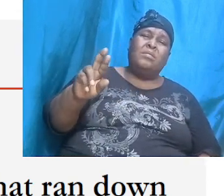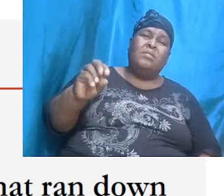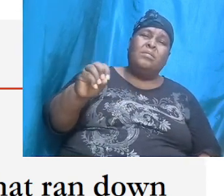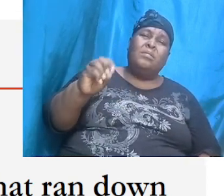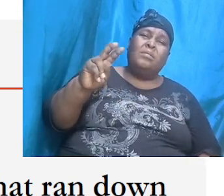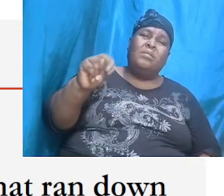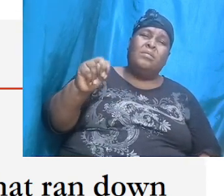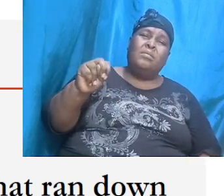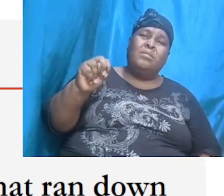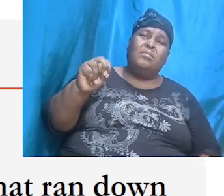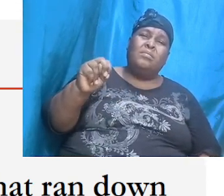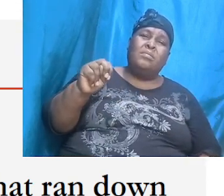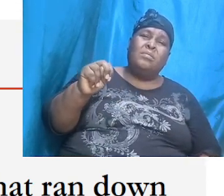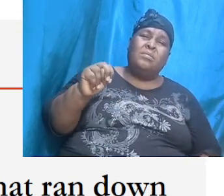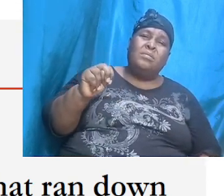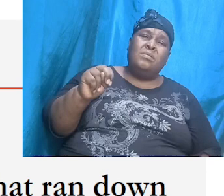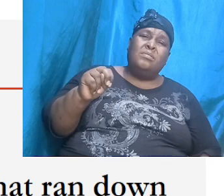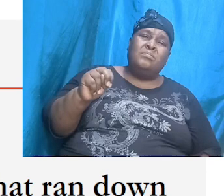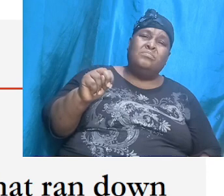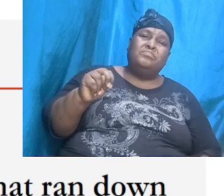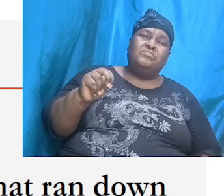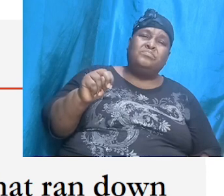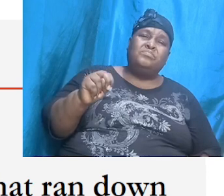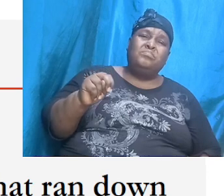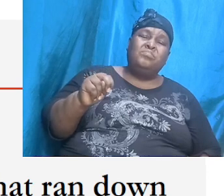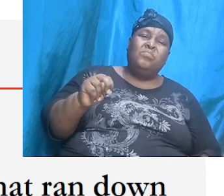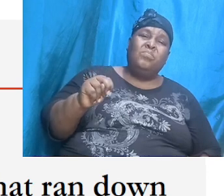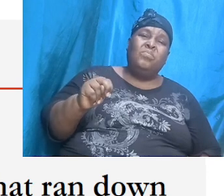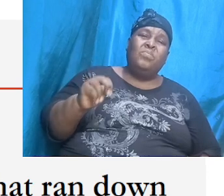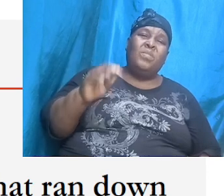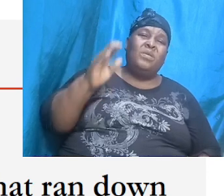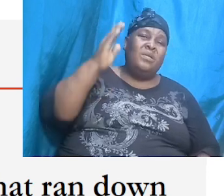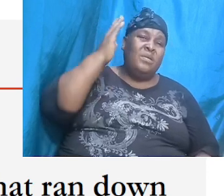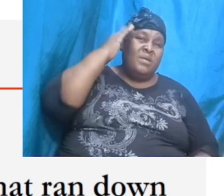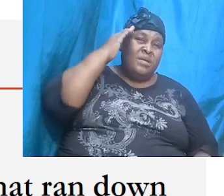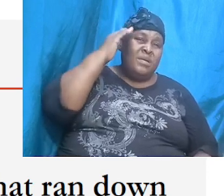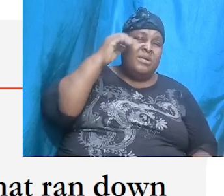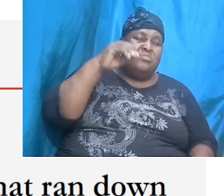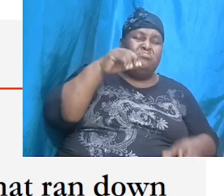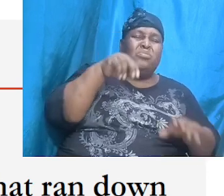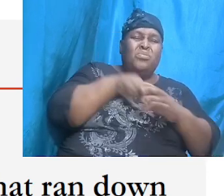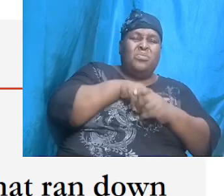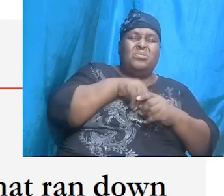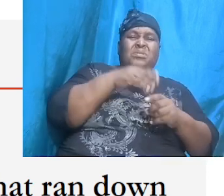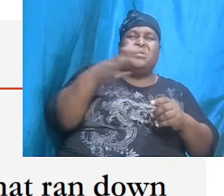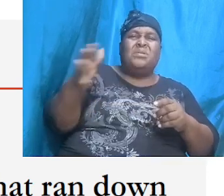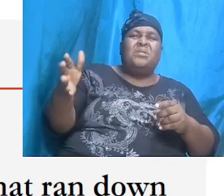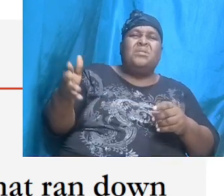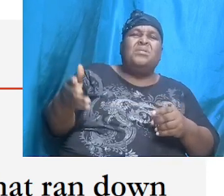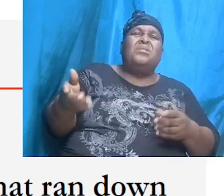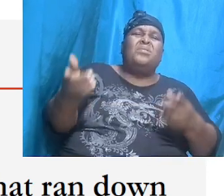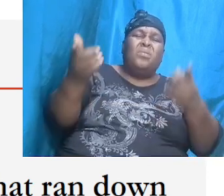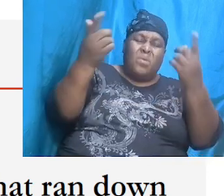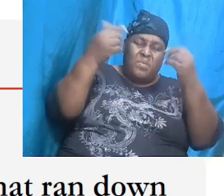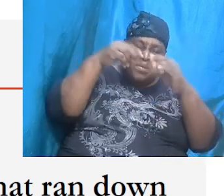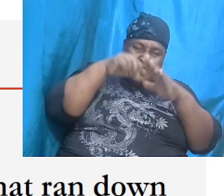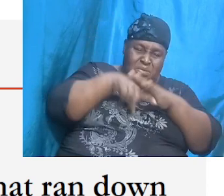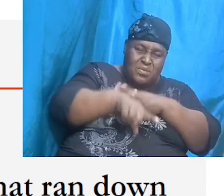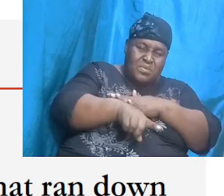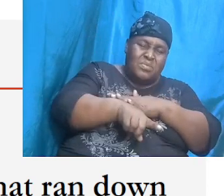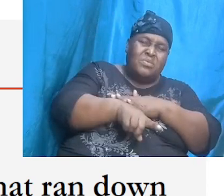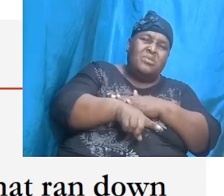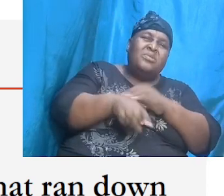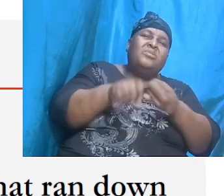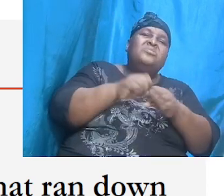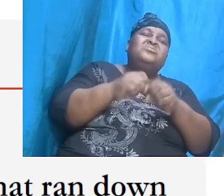not going to talk about that, but I'm going to mention it later on. But notice, in both of the cases, it talk about it coming down. So the